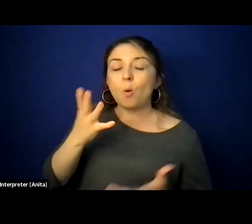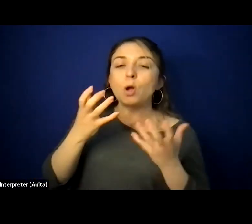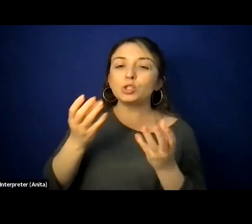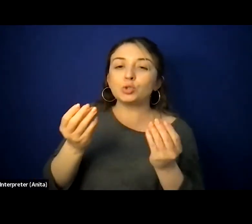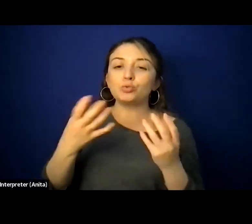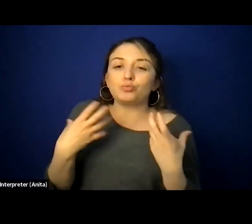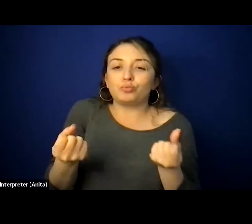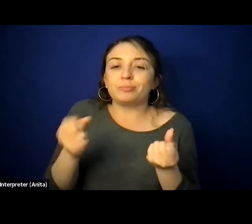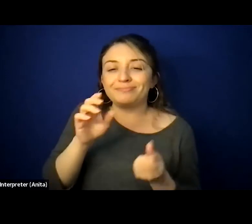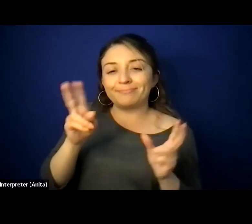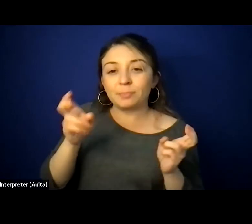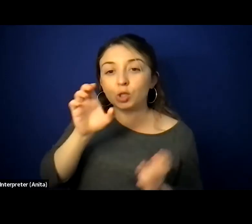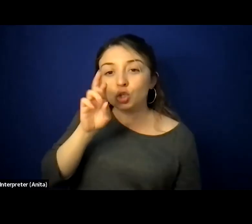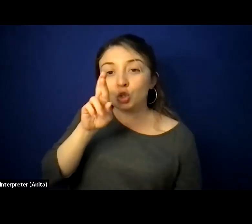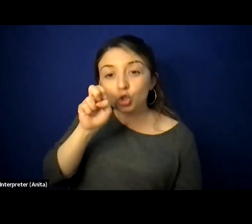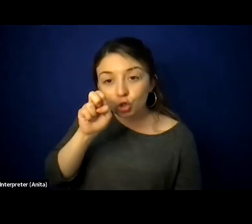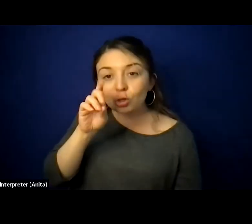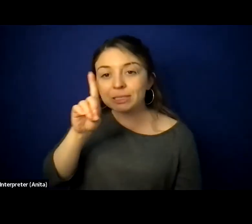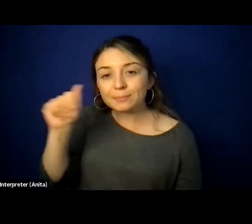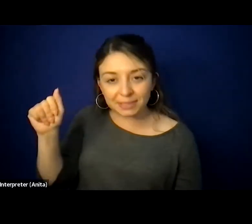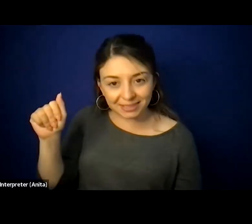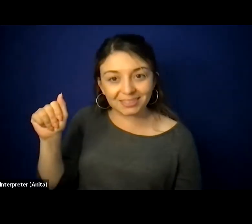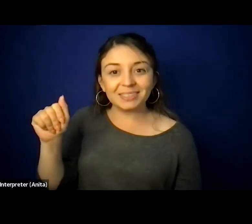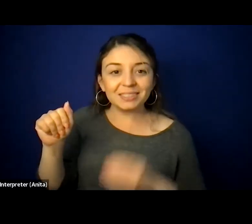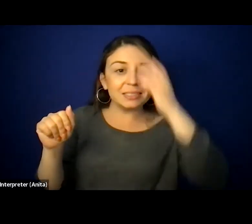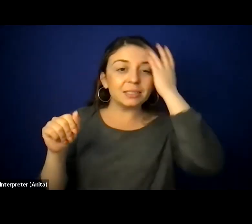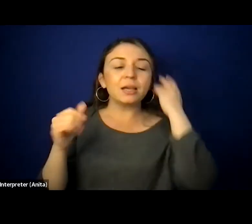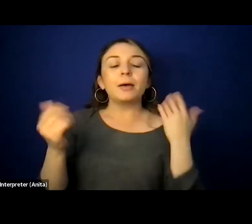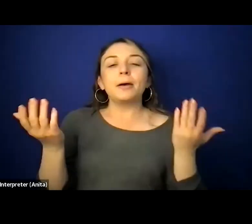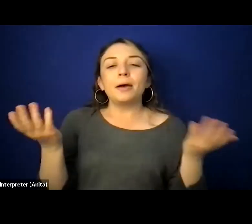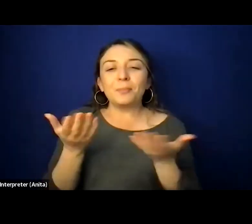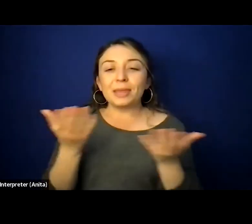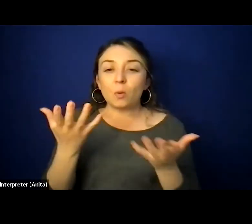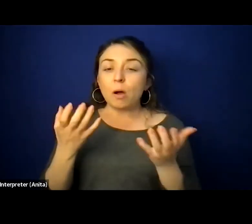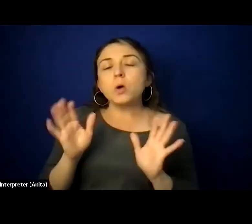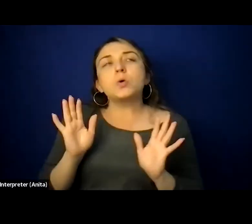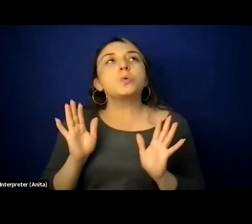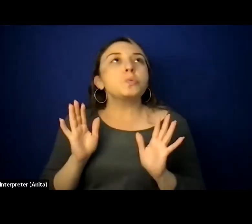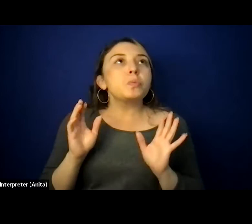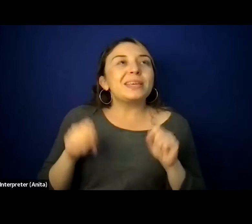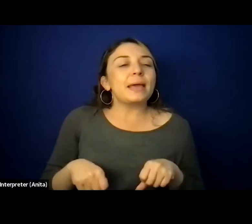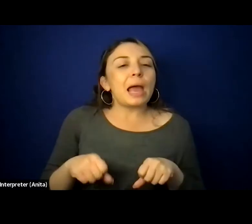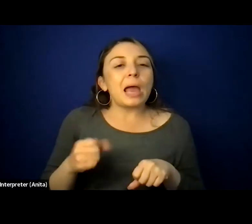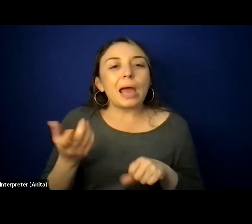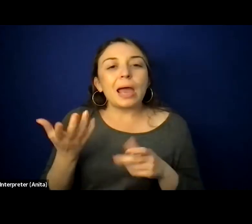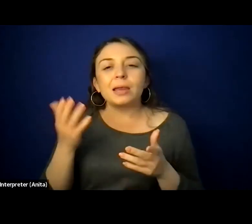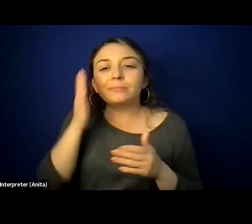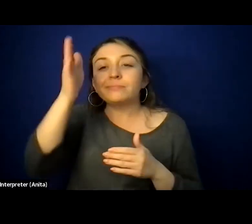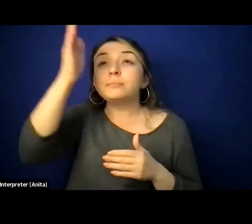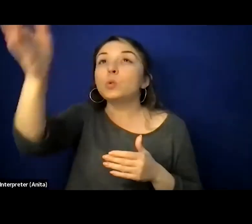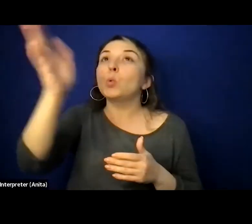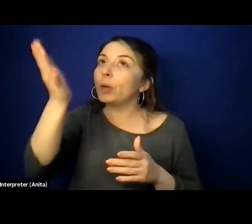disability at best. But basically, they would often settle with the hope of eradicating the word disability from our future